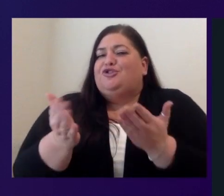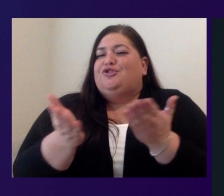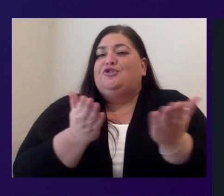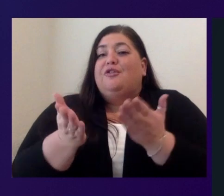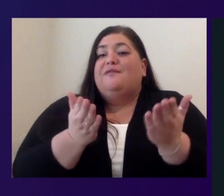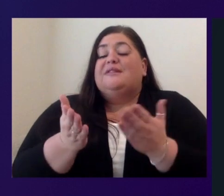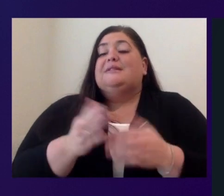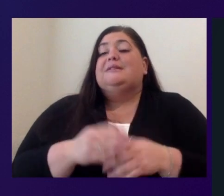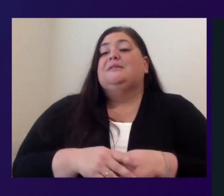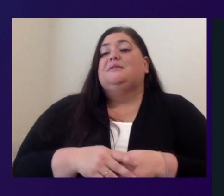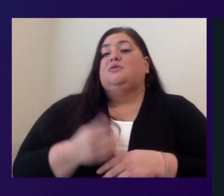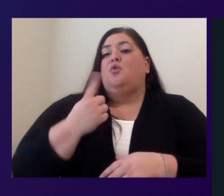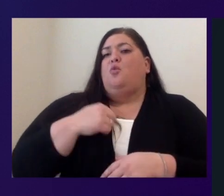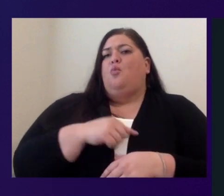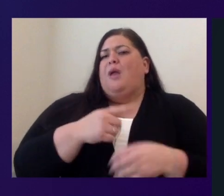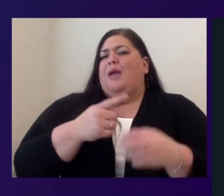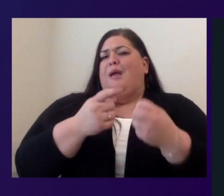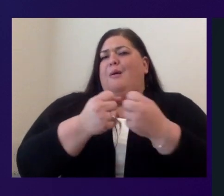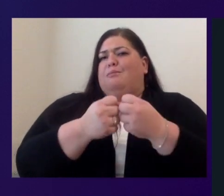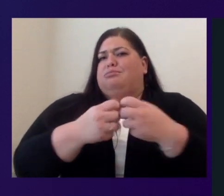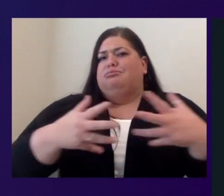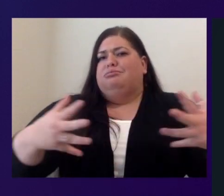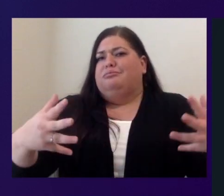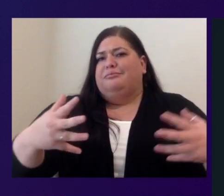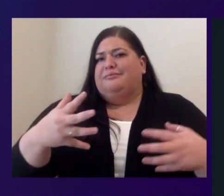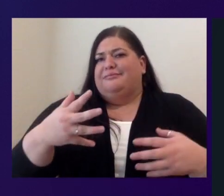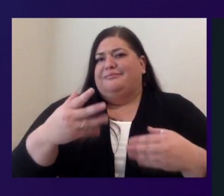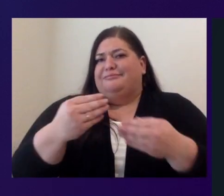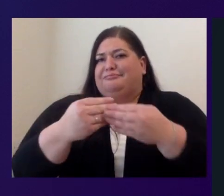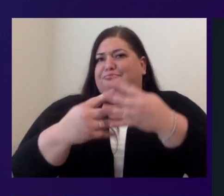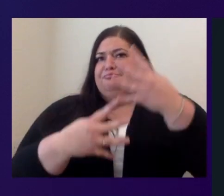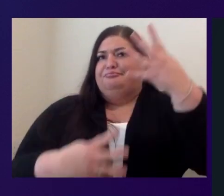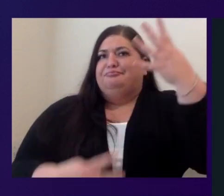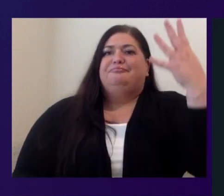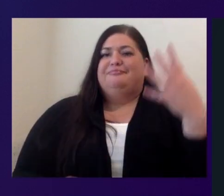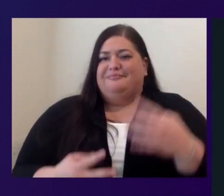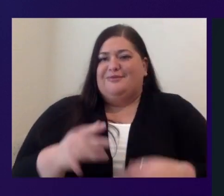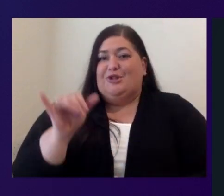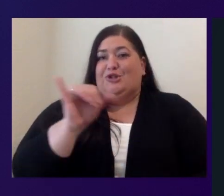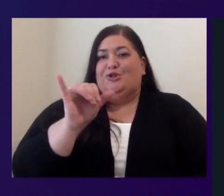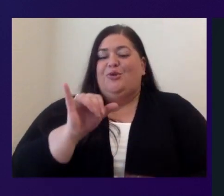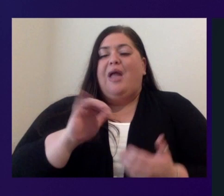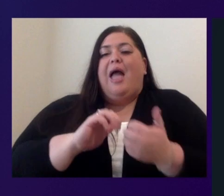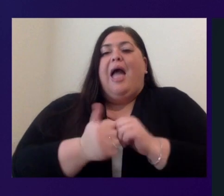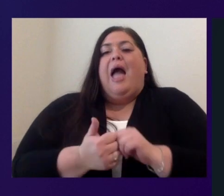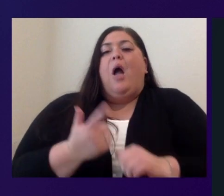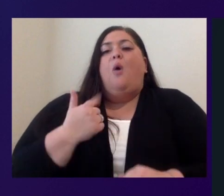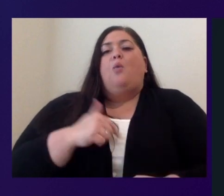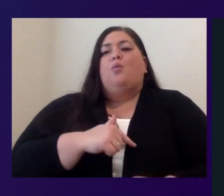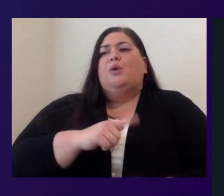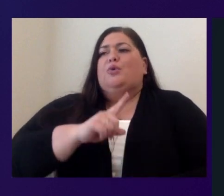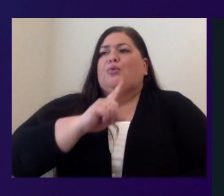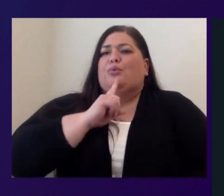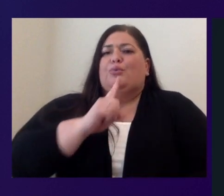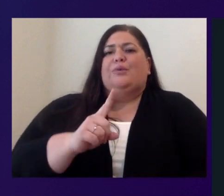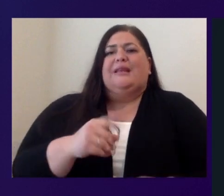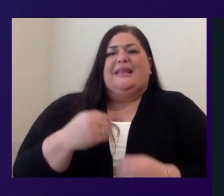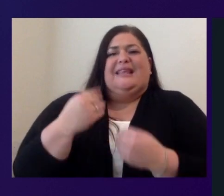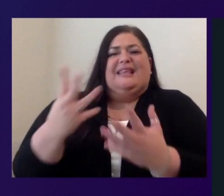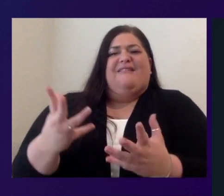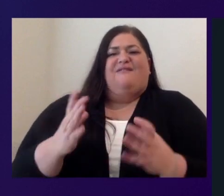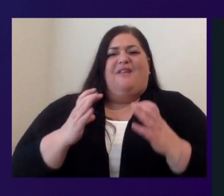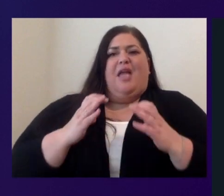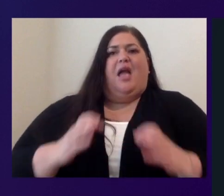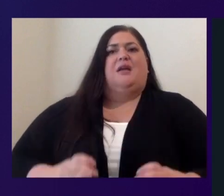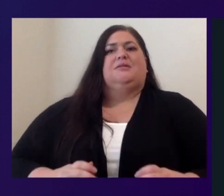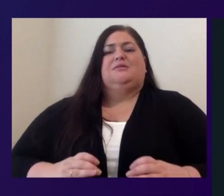are expanding. We are in the business of, hey, how do we really give customers an end-to-end